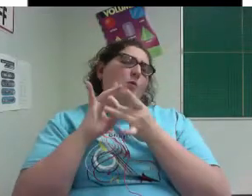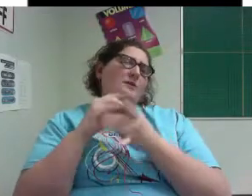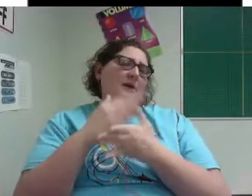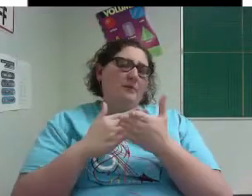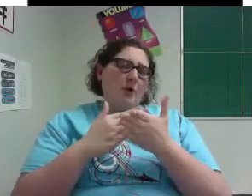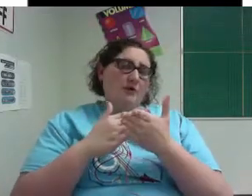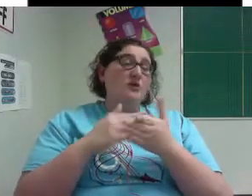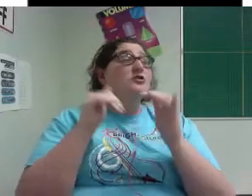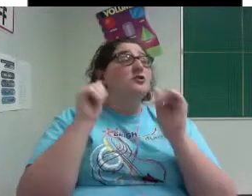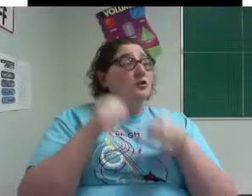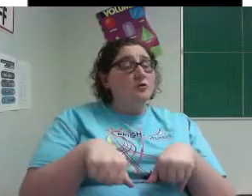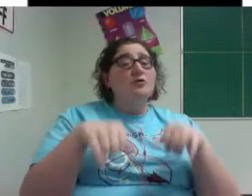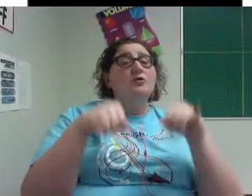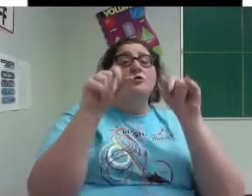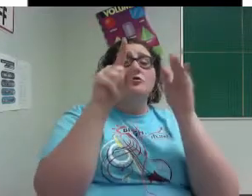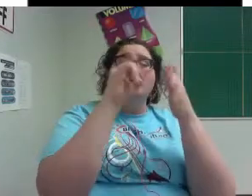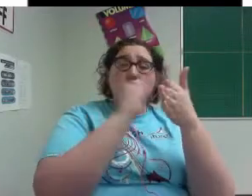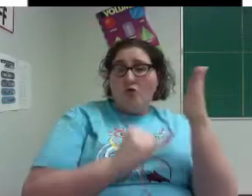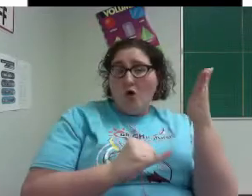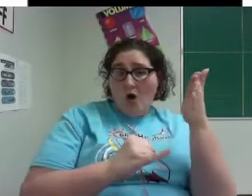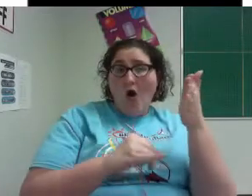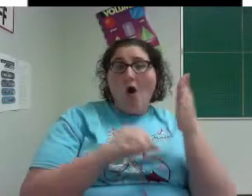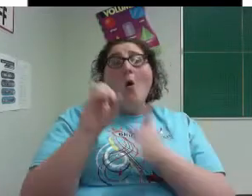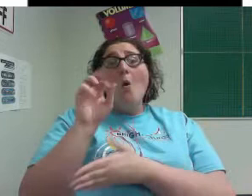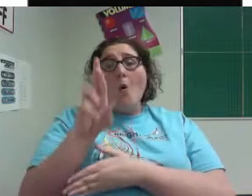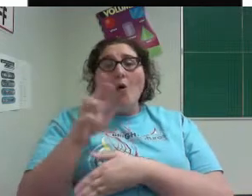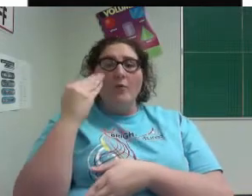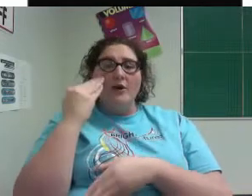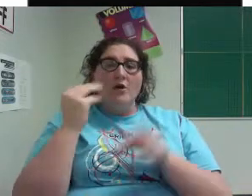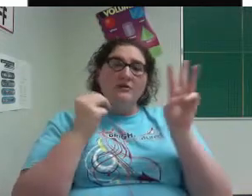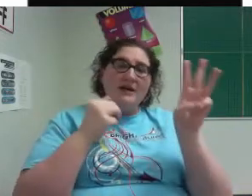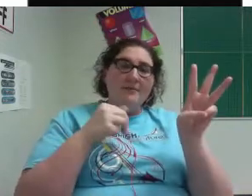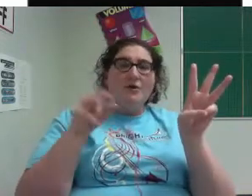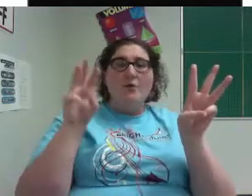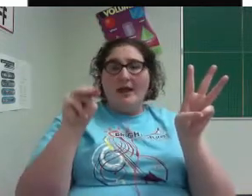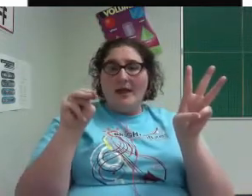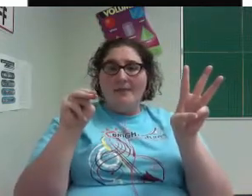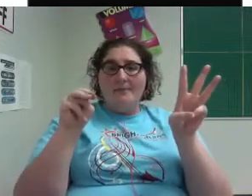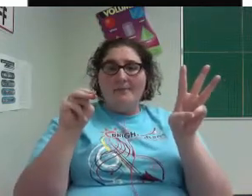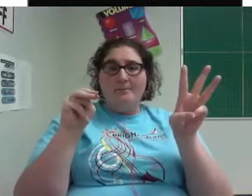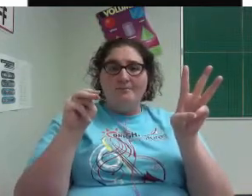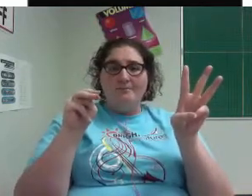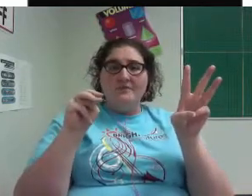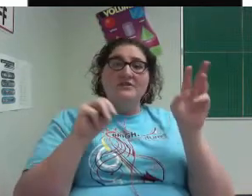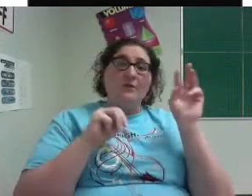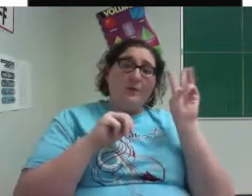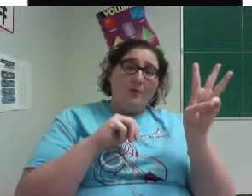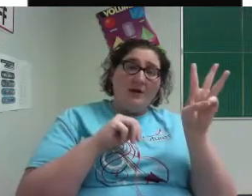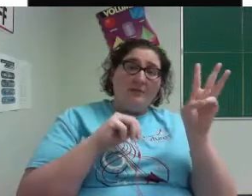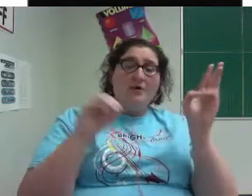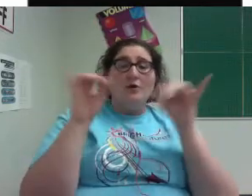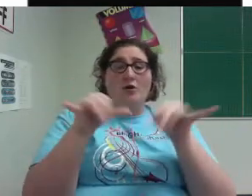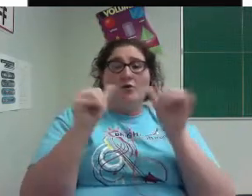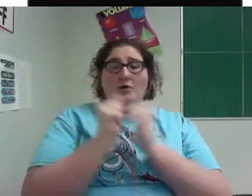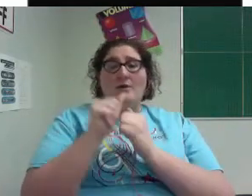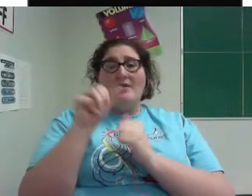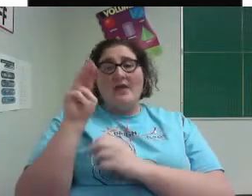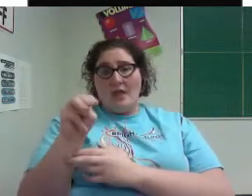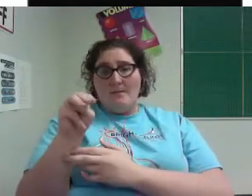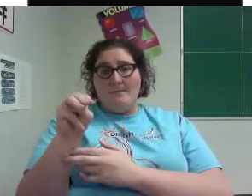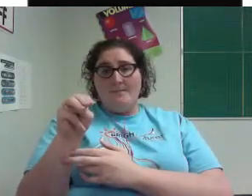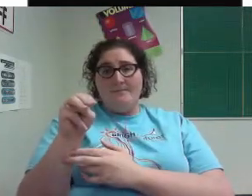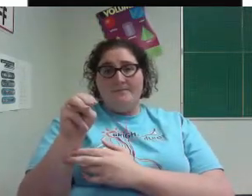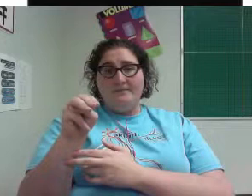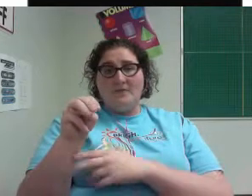could draw this out, or we know that W matches up with M. So I know that angle W is congruent to angle